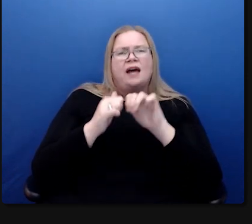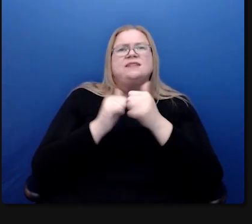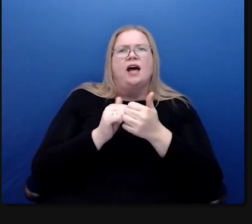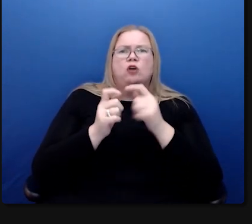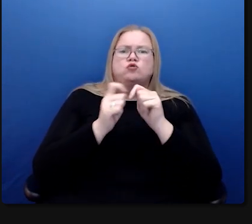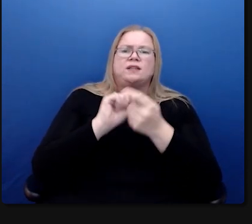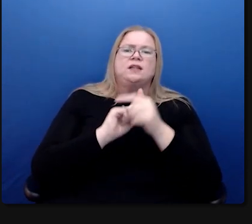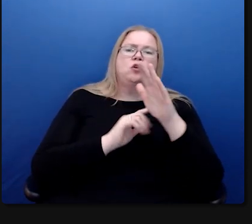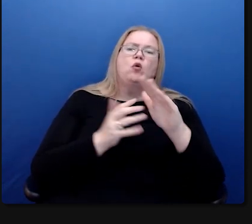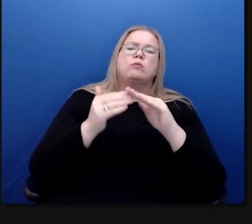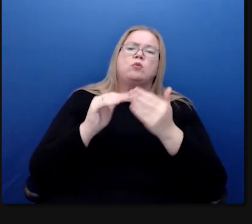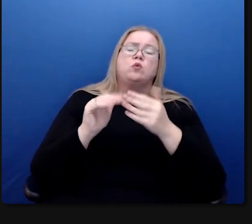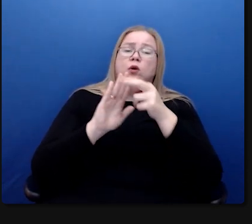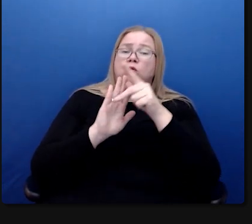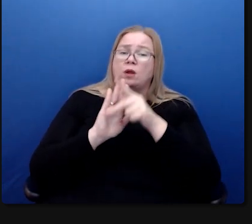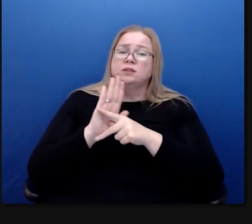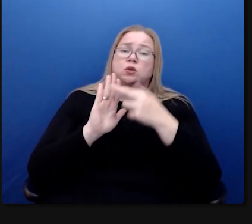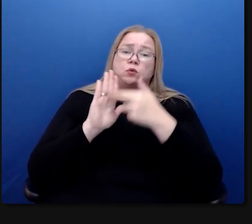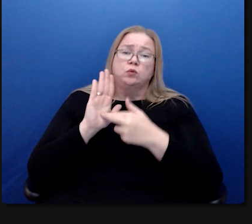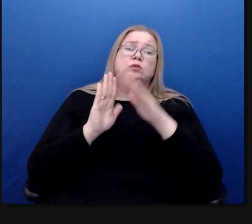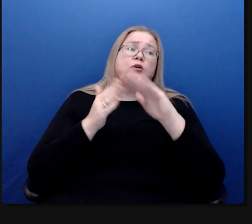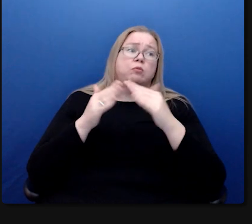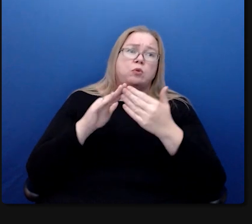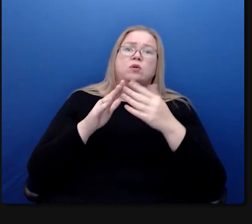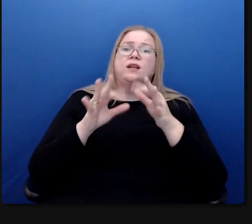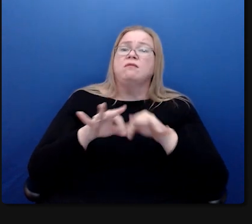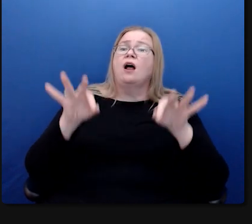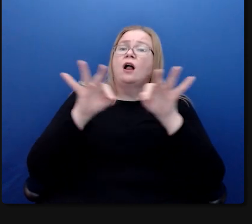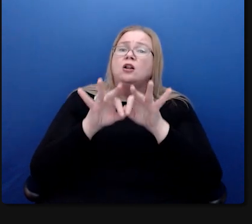a word that is considered a light form of bullying.